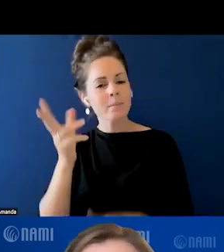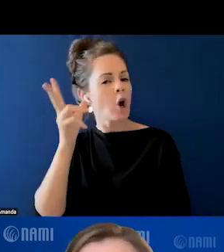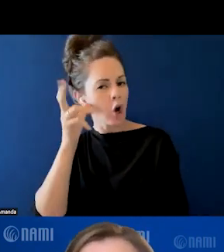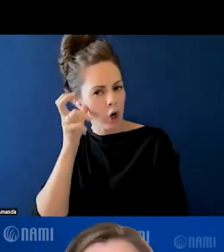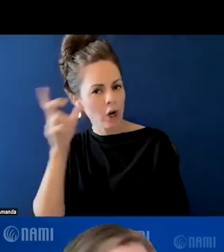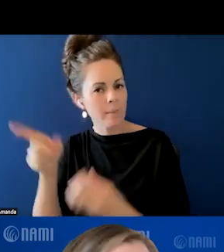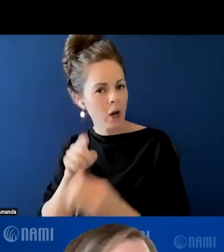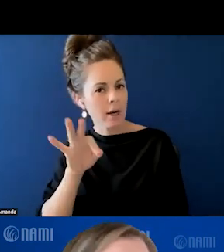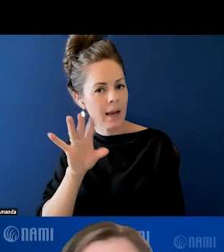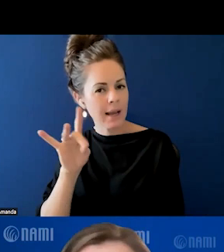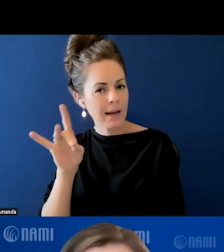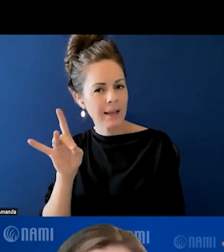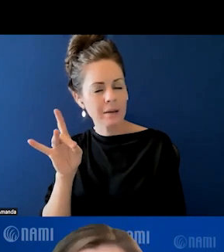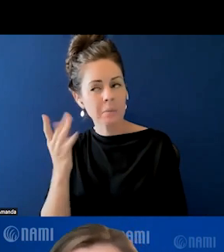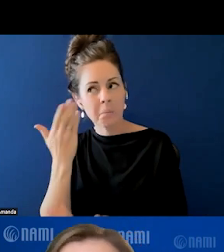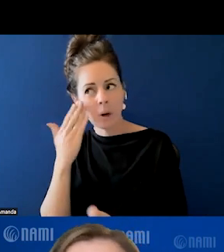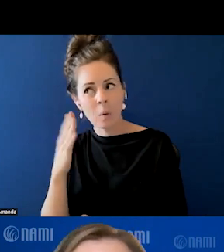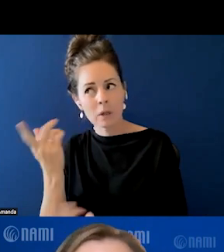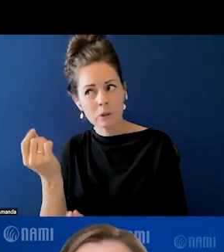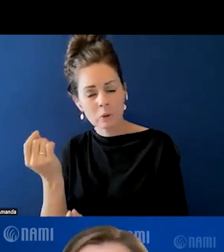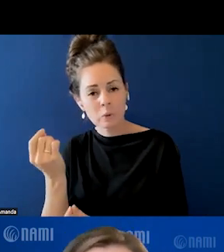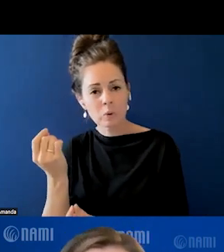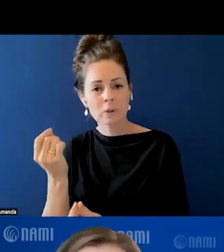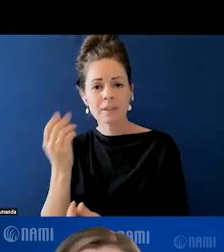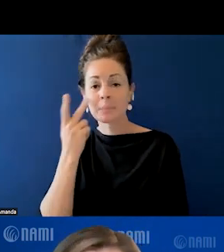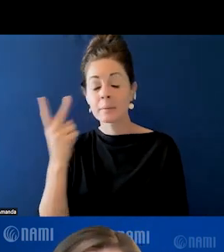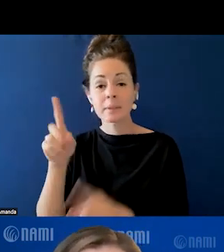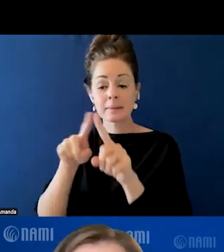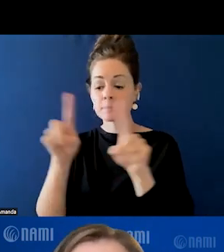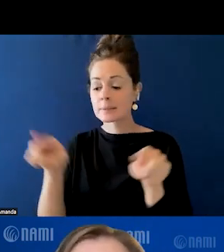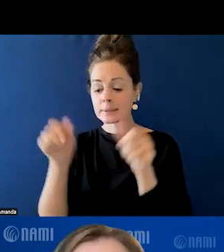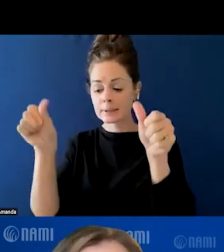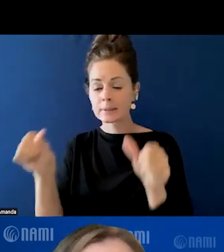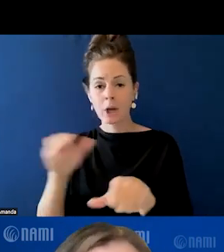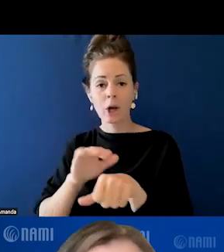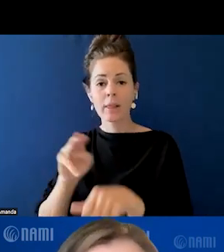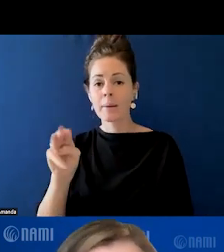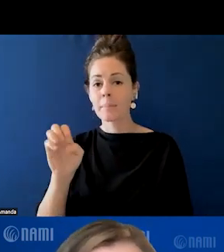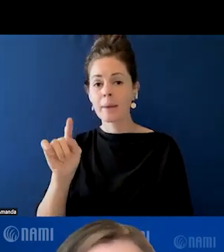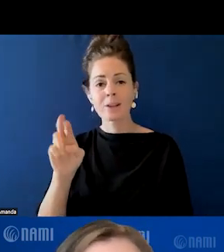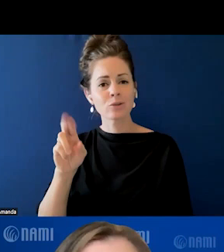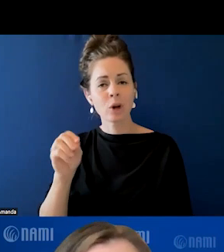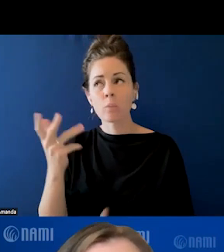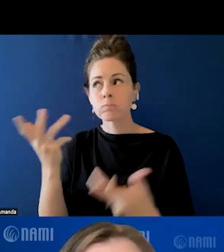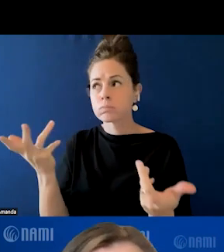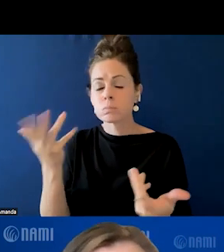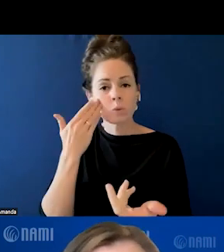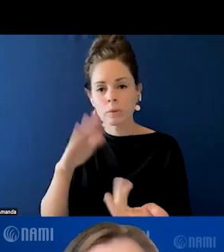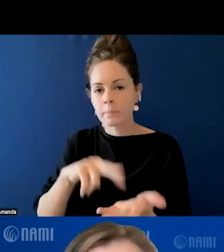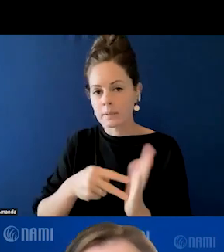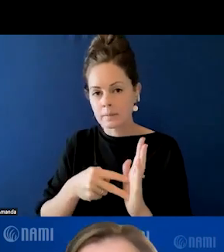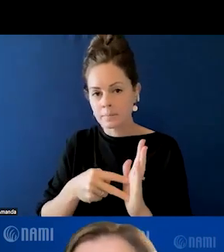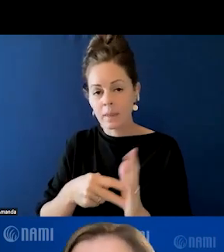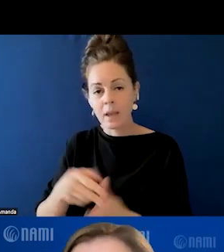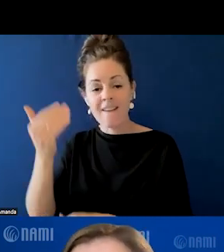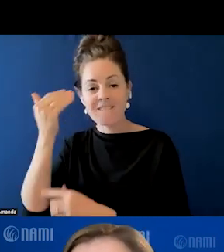it does, but in passing, they may have seen a sign on the metro, they may have seen something else, but they don't really know what it is. Familiarity